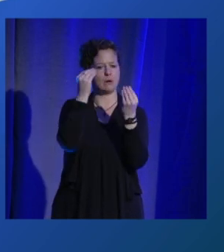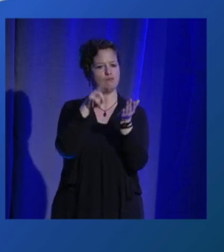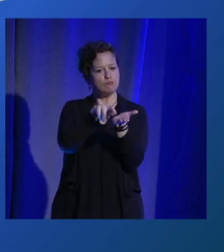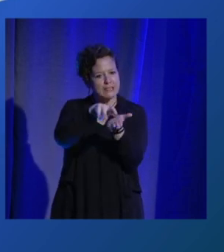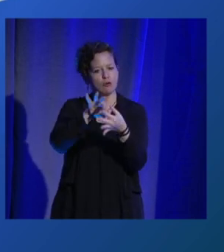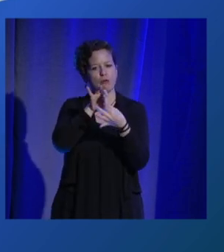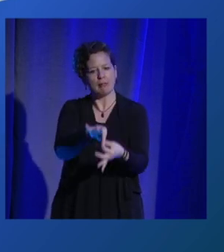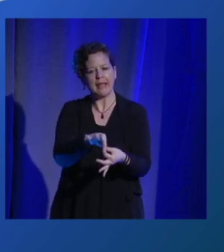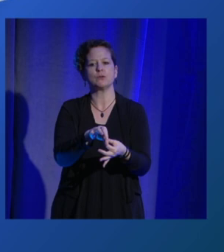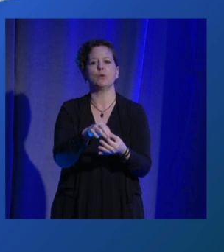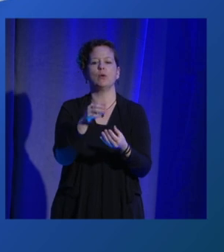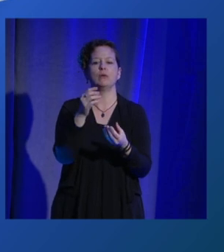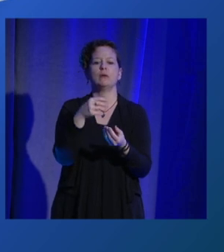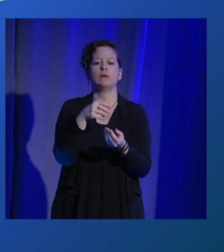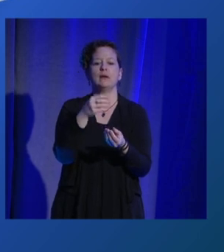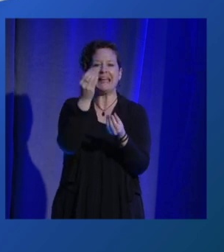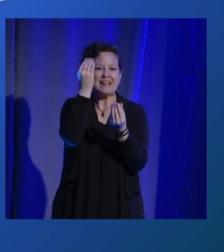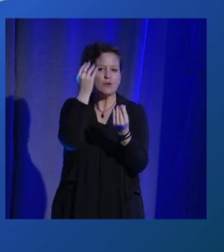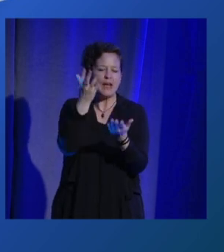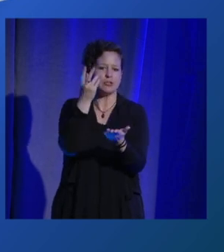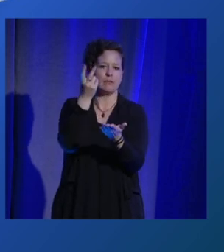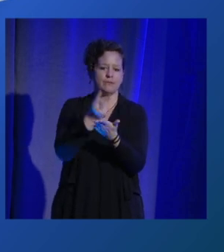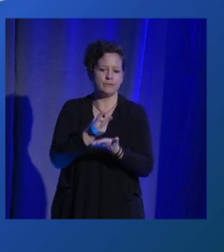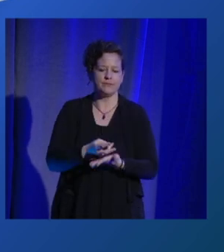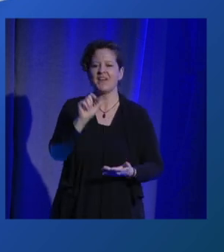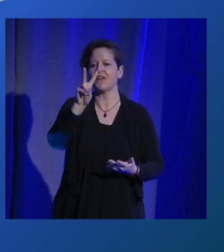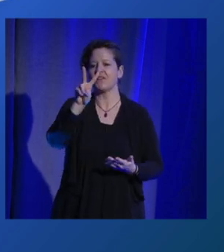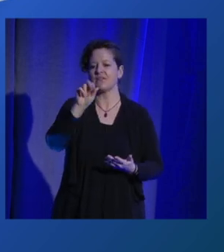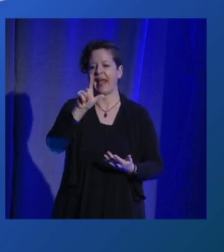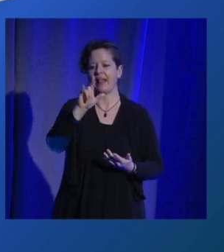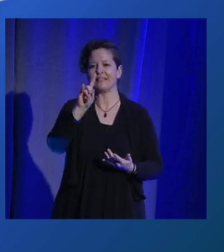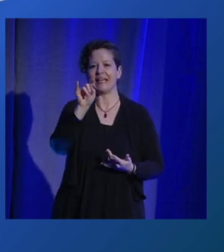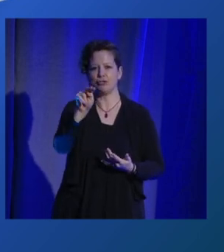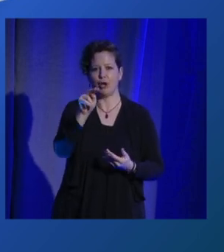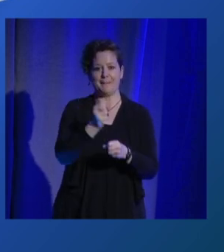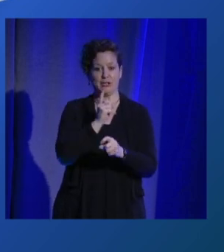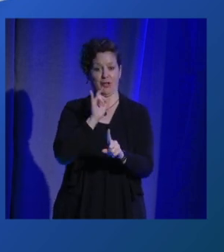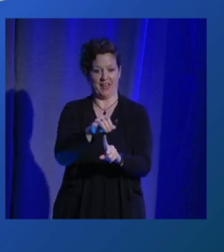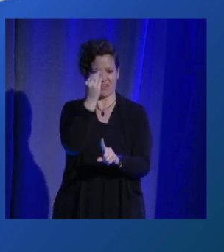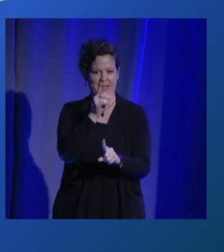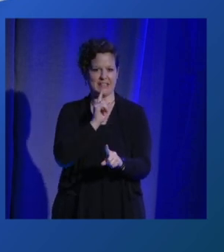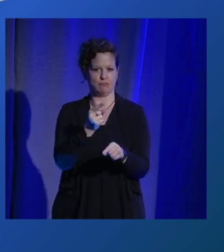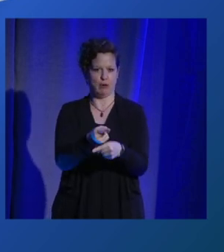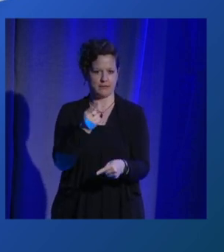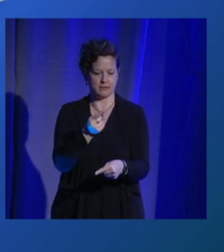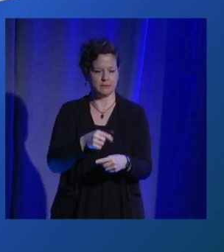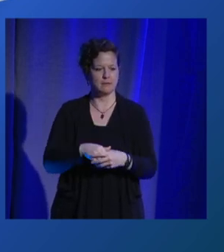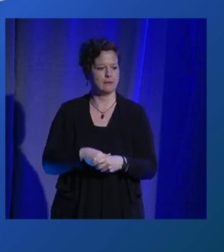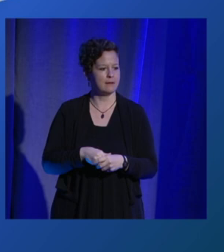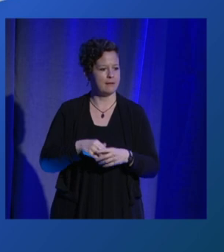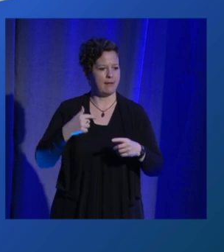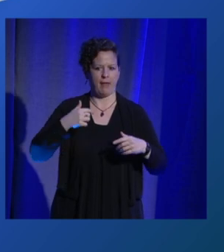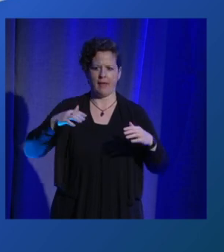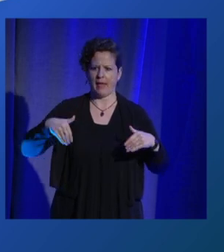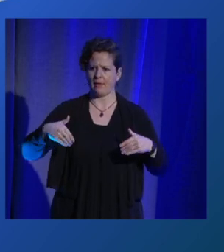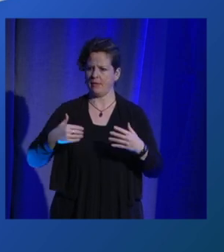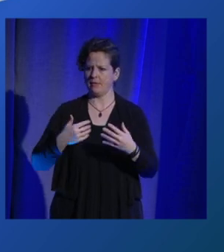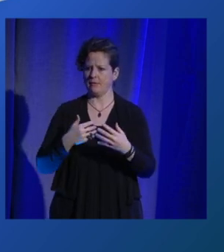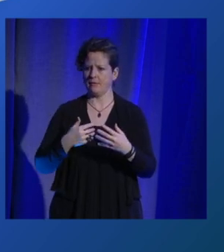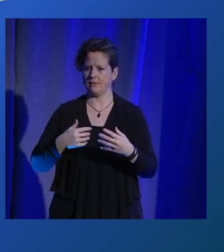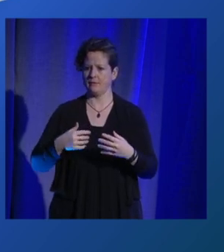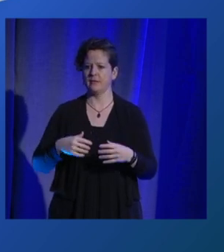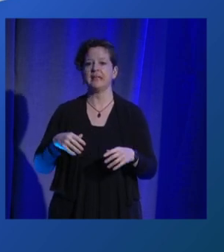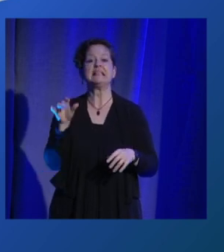validation again it's sort of like my daughter I need to have a filter on what she says I haven't figured that out